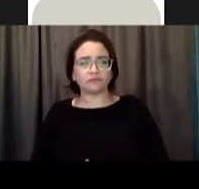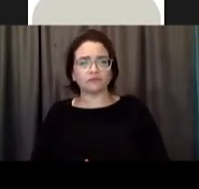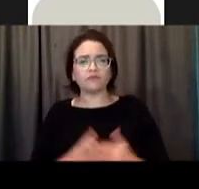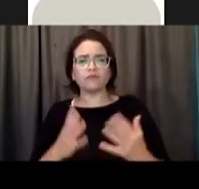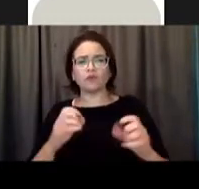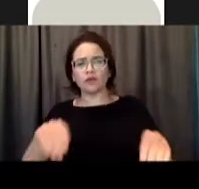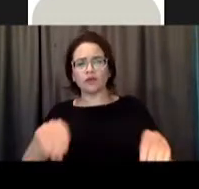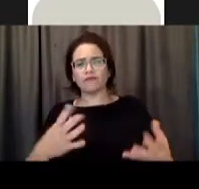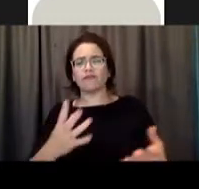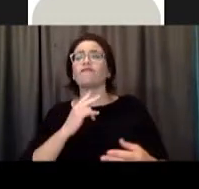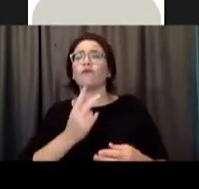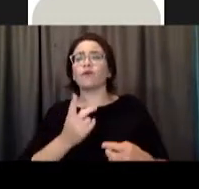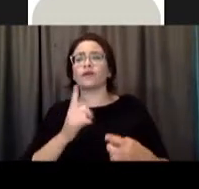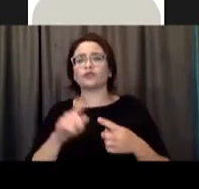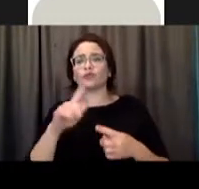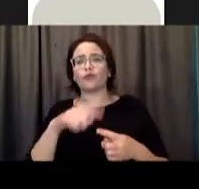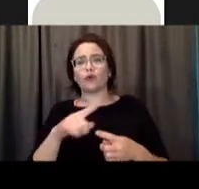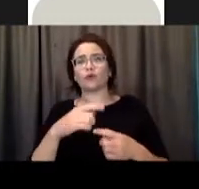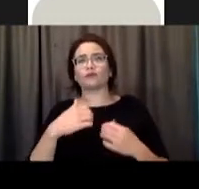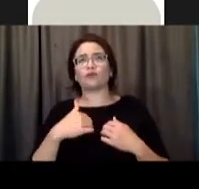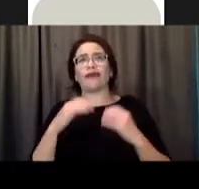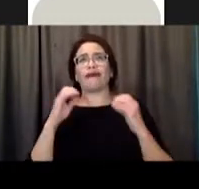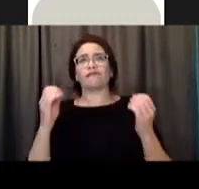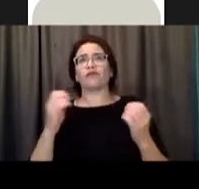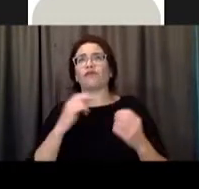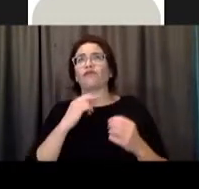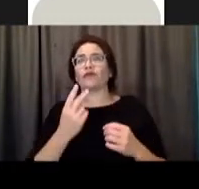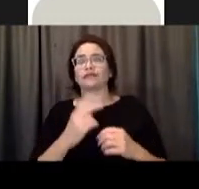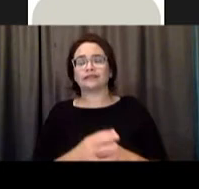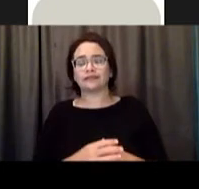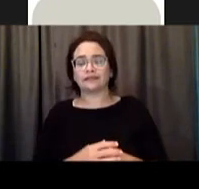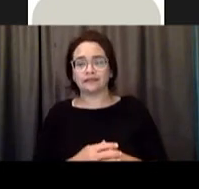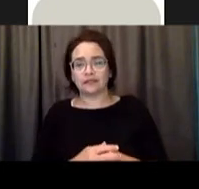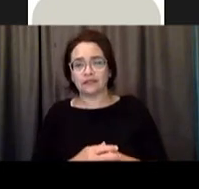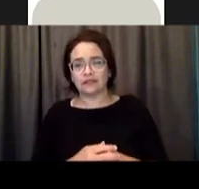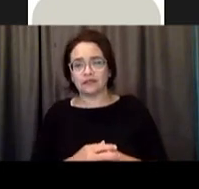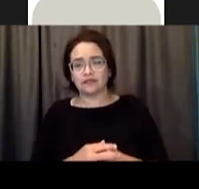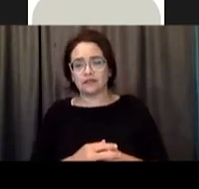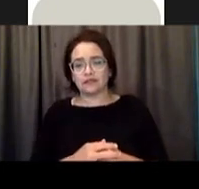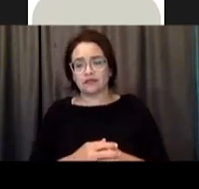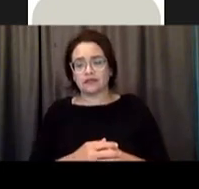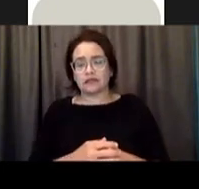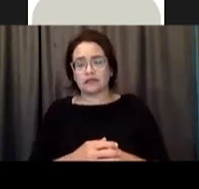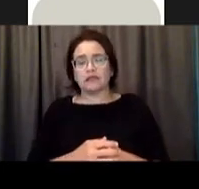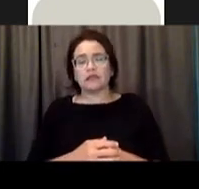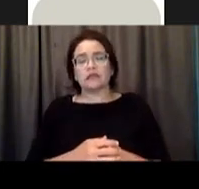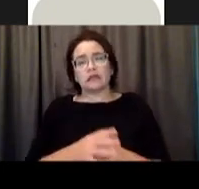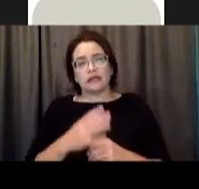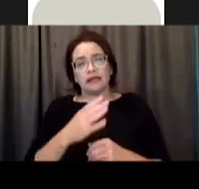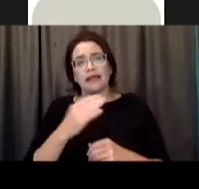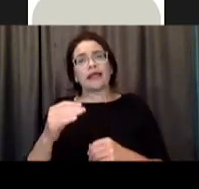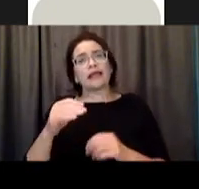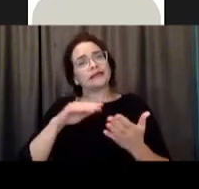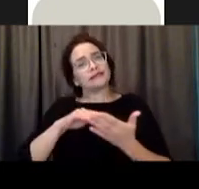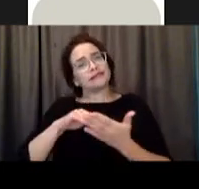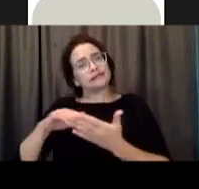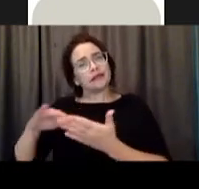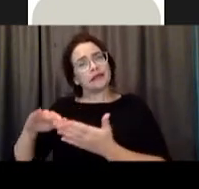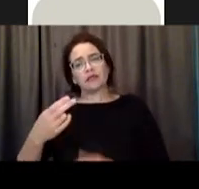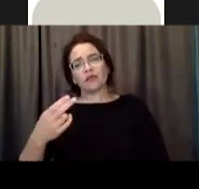And then, to bring it really home, there are also lessons I believe that the Holodomor, the study of Holodomor teaches,